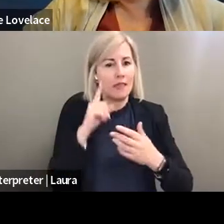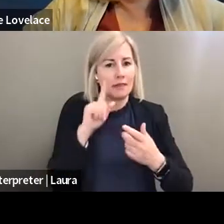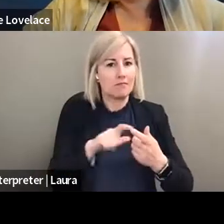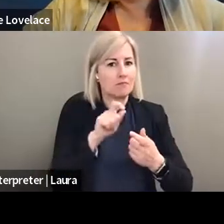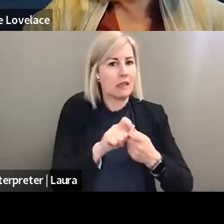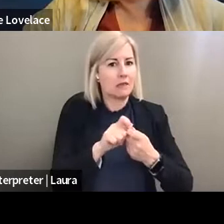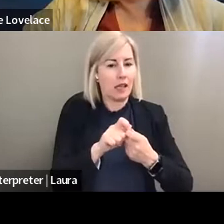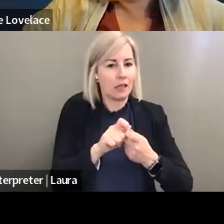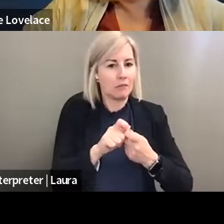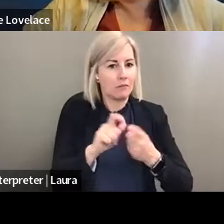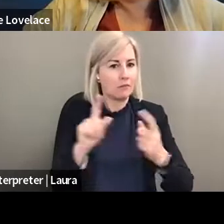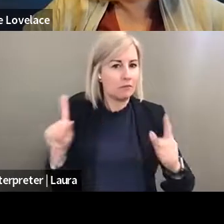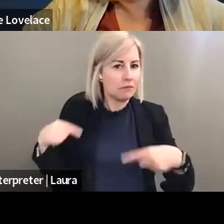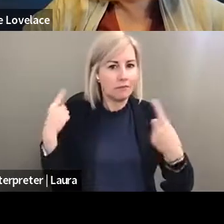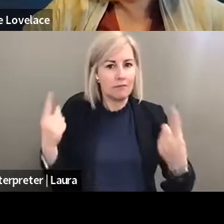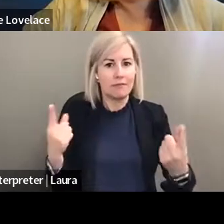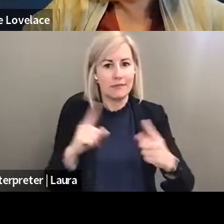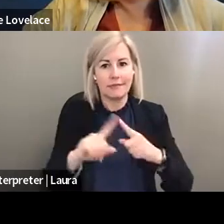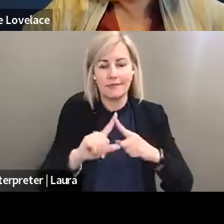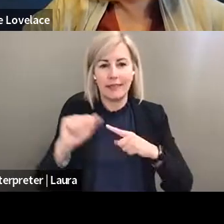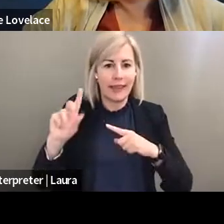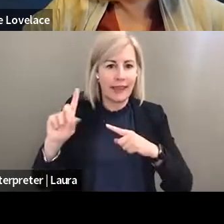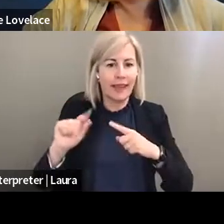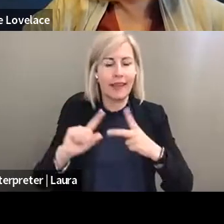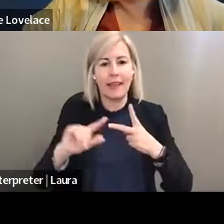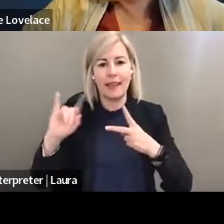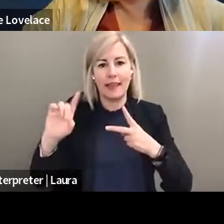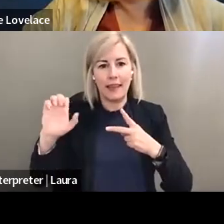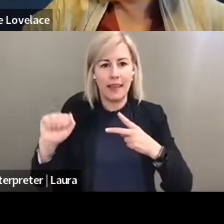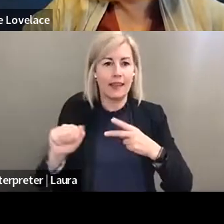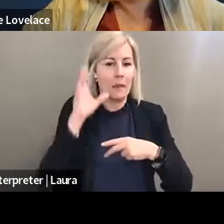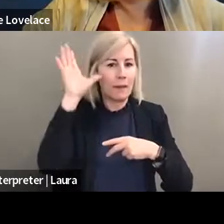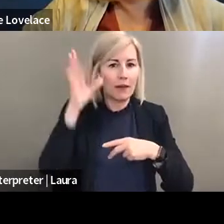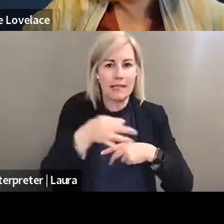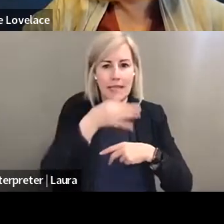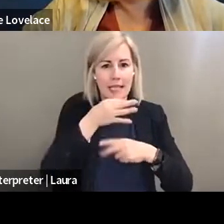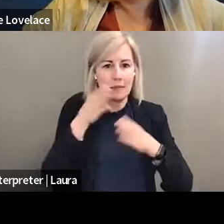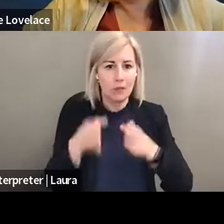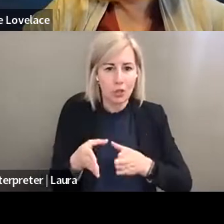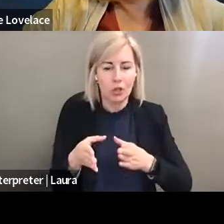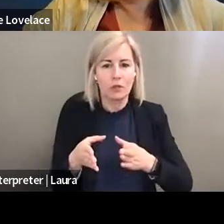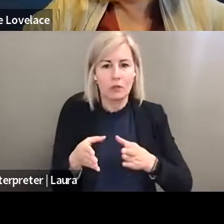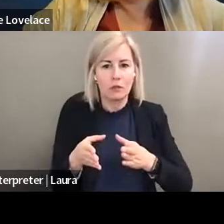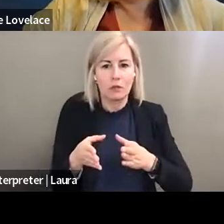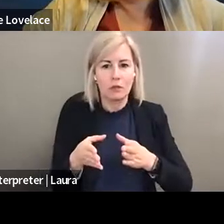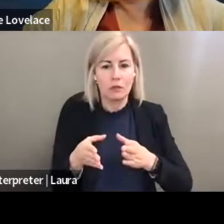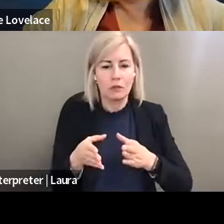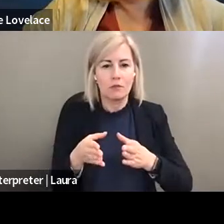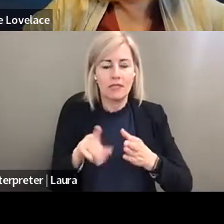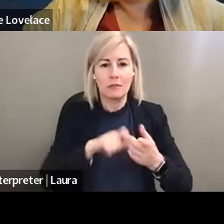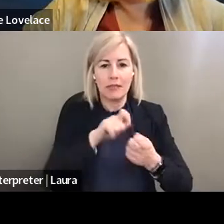throughout, different ADA and IDA that, the parent is the expert when it comes to their own kids, especially these